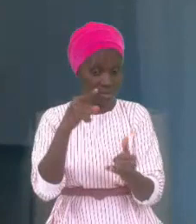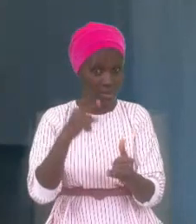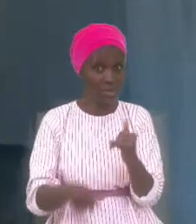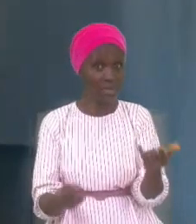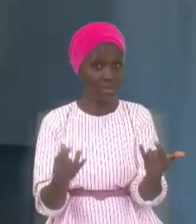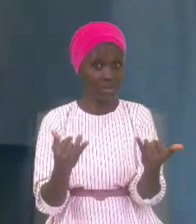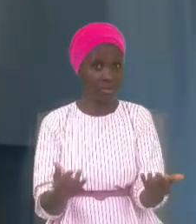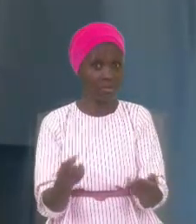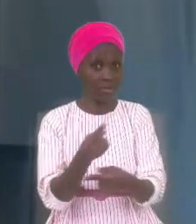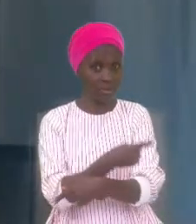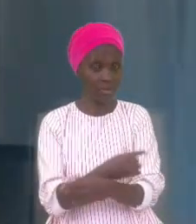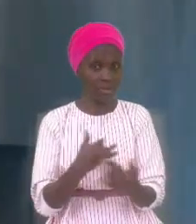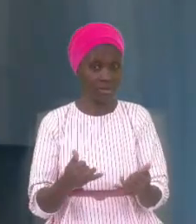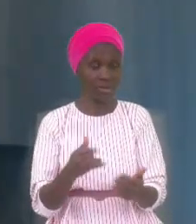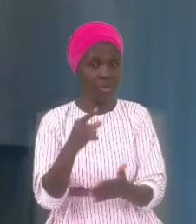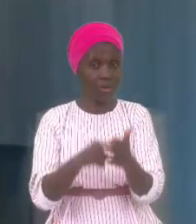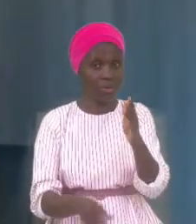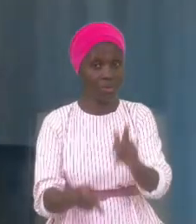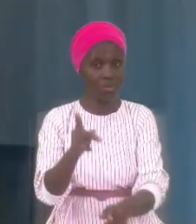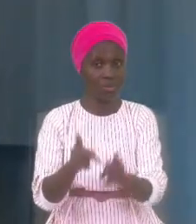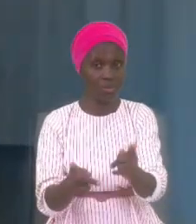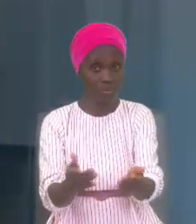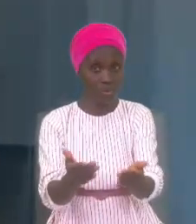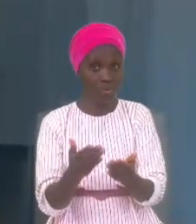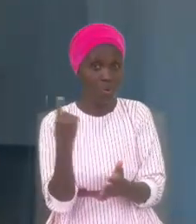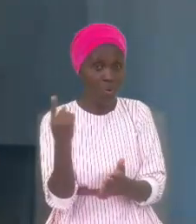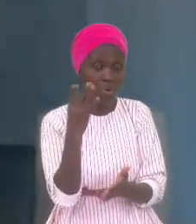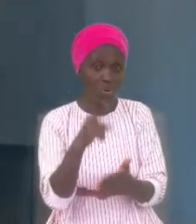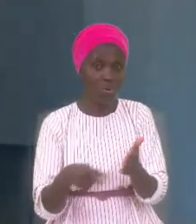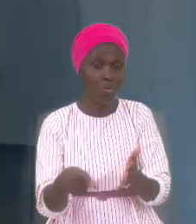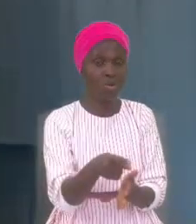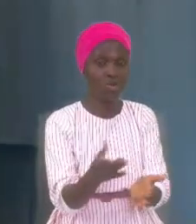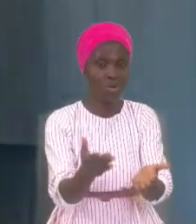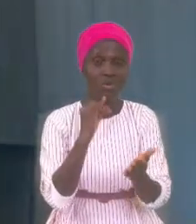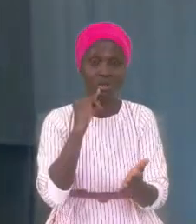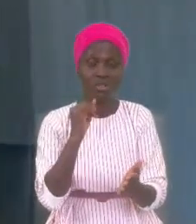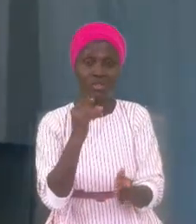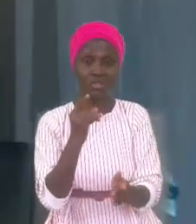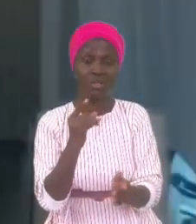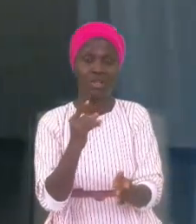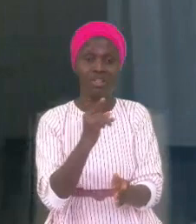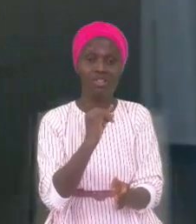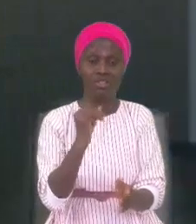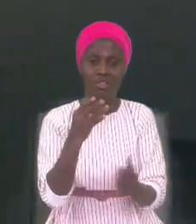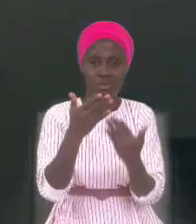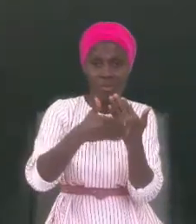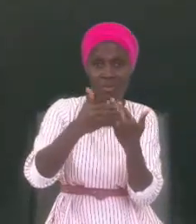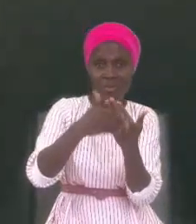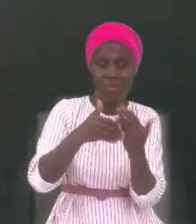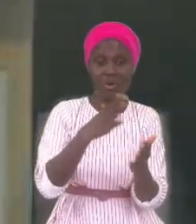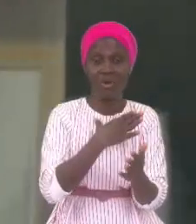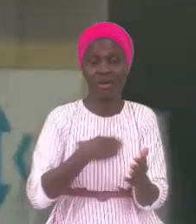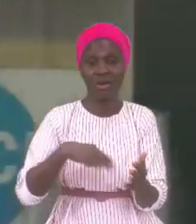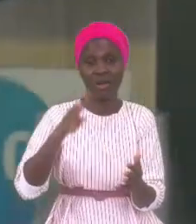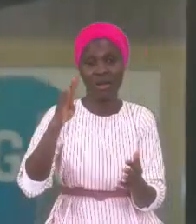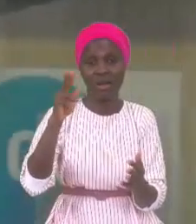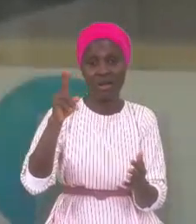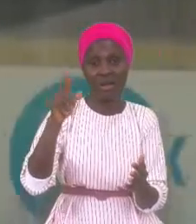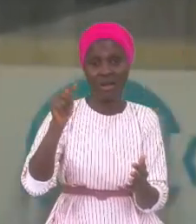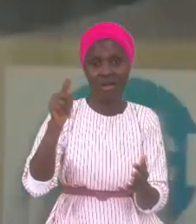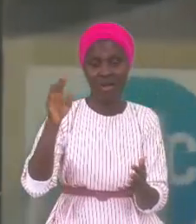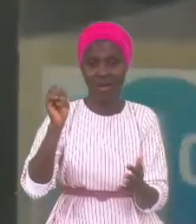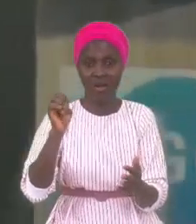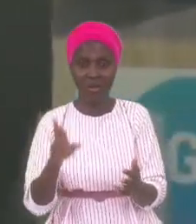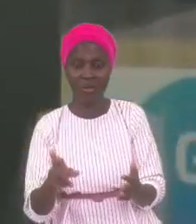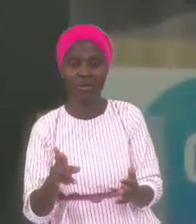want is bread and butter. They want entertainment. They want, you know, gymnastics while you're preaching. That's all